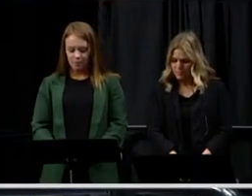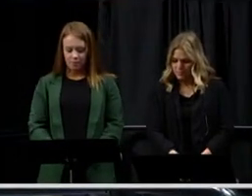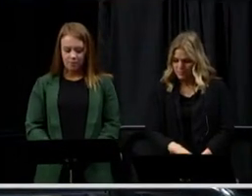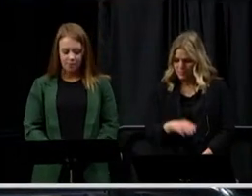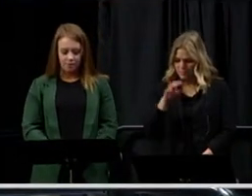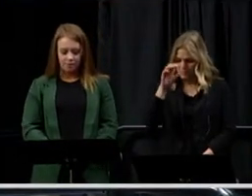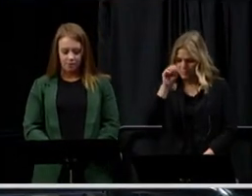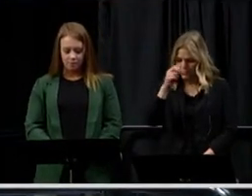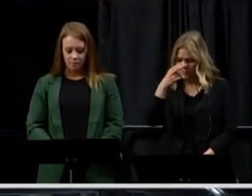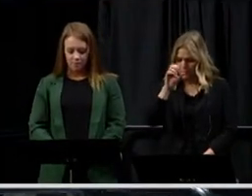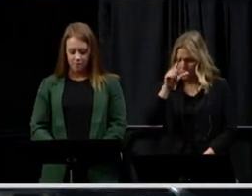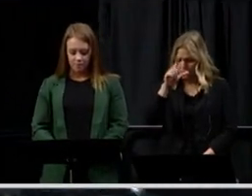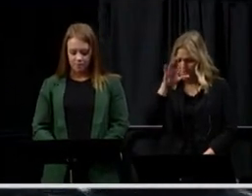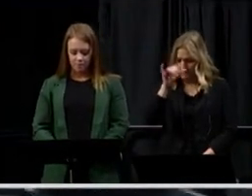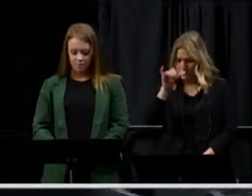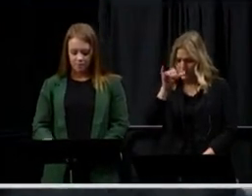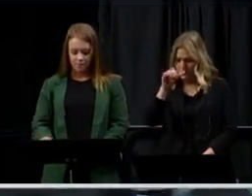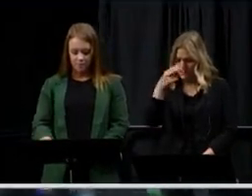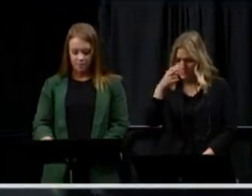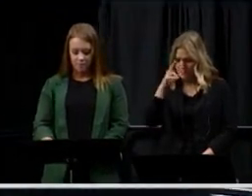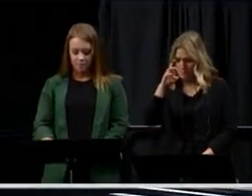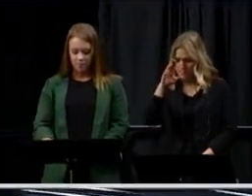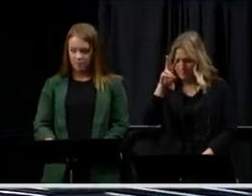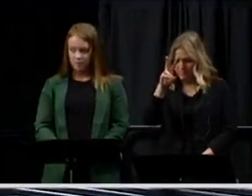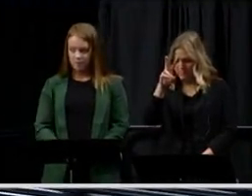Shelby Lynn Hovden.